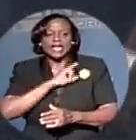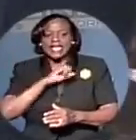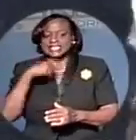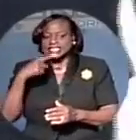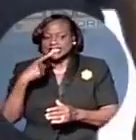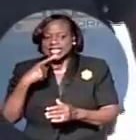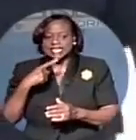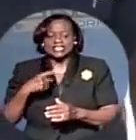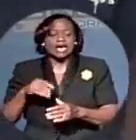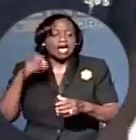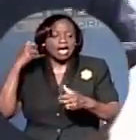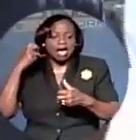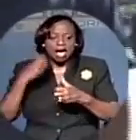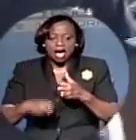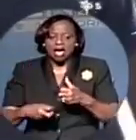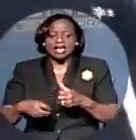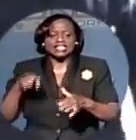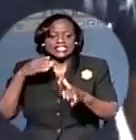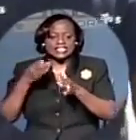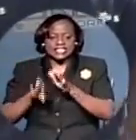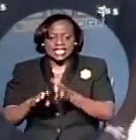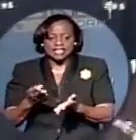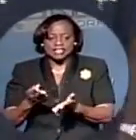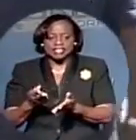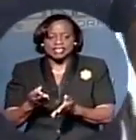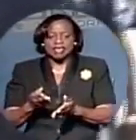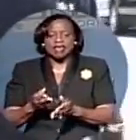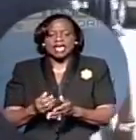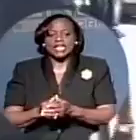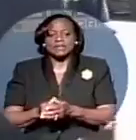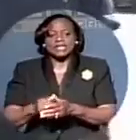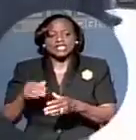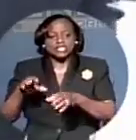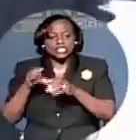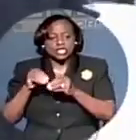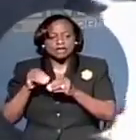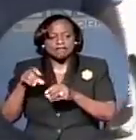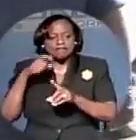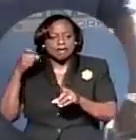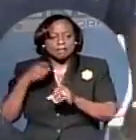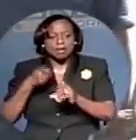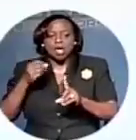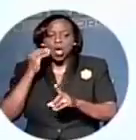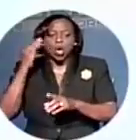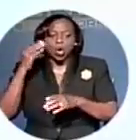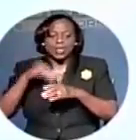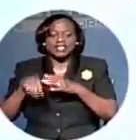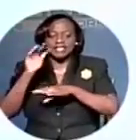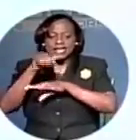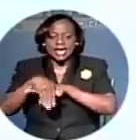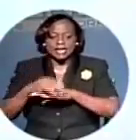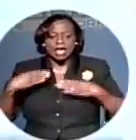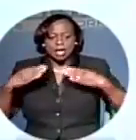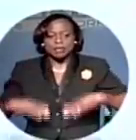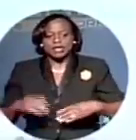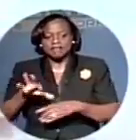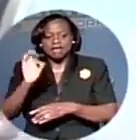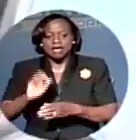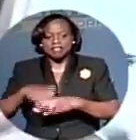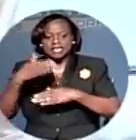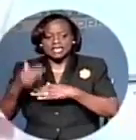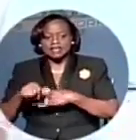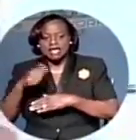being notoriously harsh, noting that the teen was induced from a home in the night and her body found the next day. He said circumstances